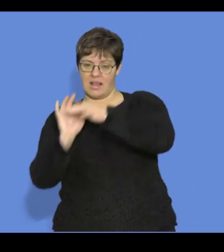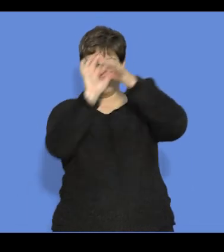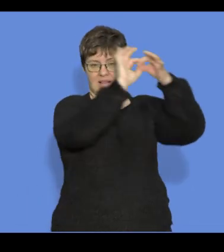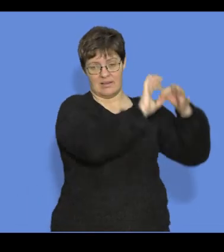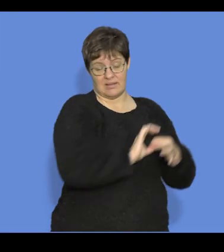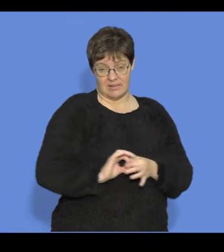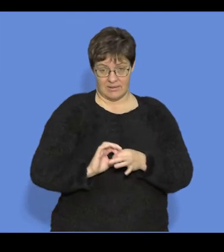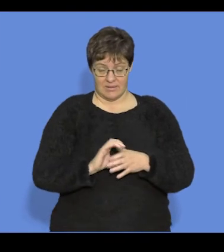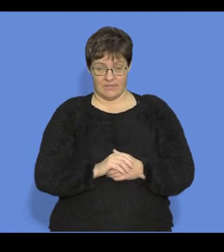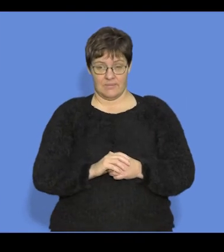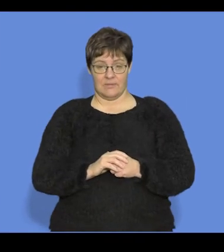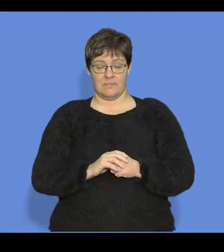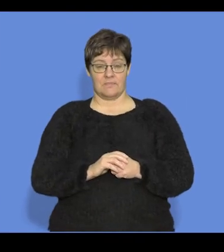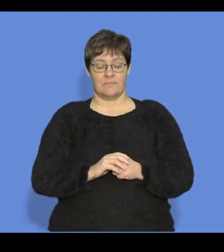together.